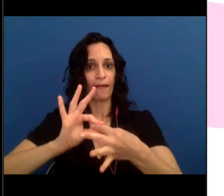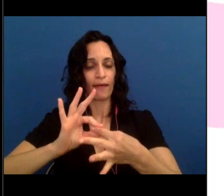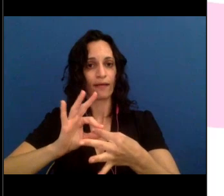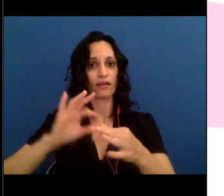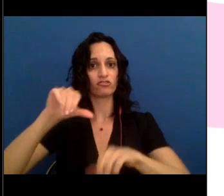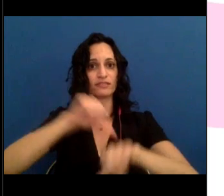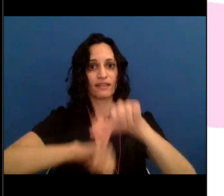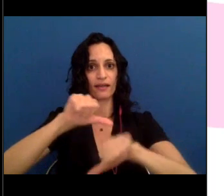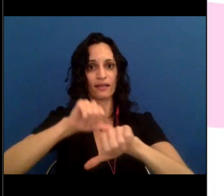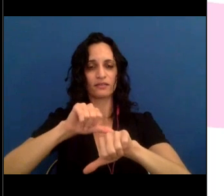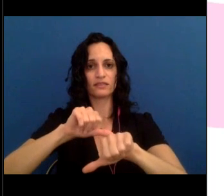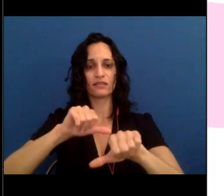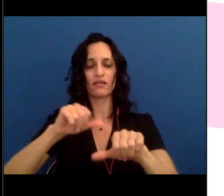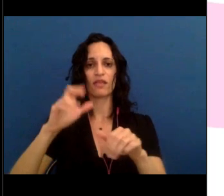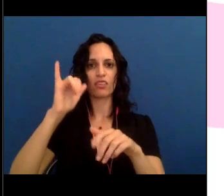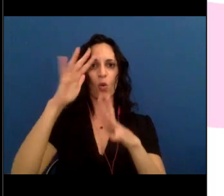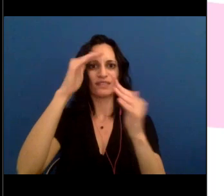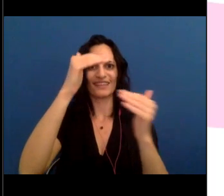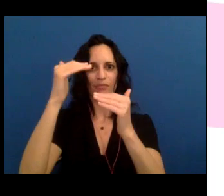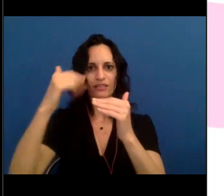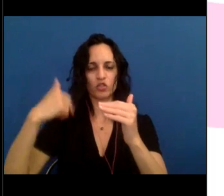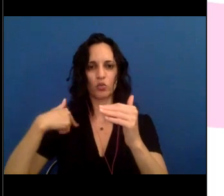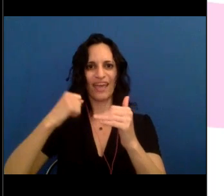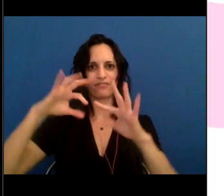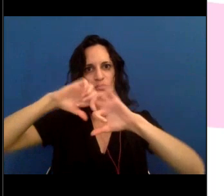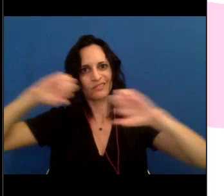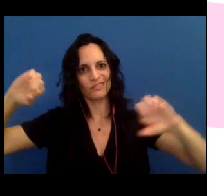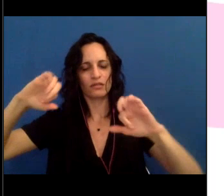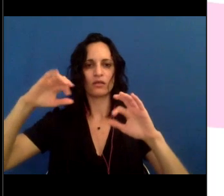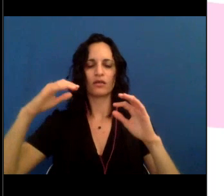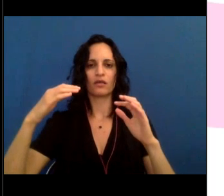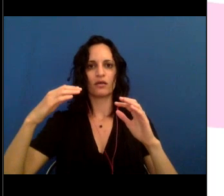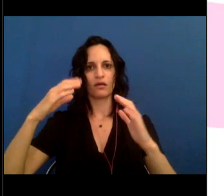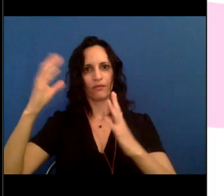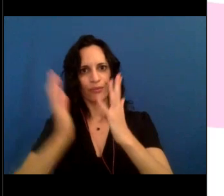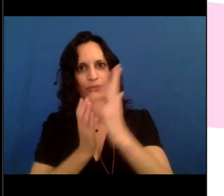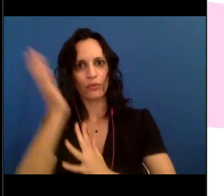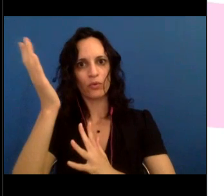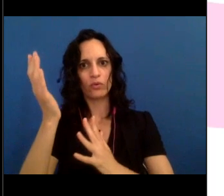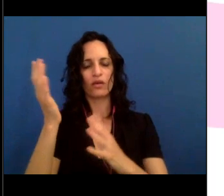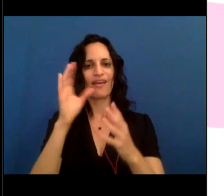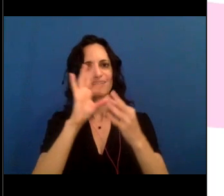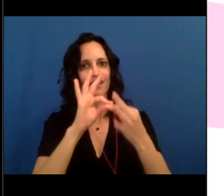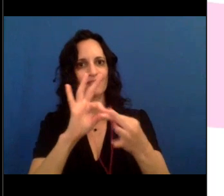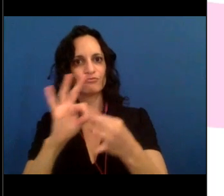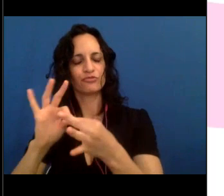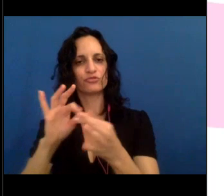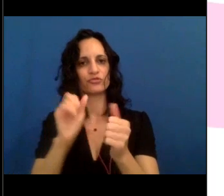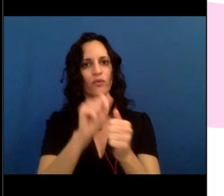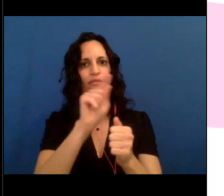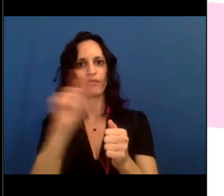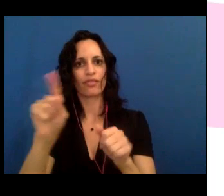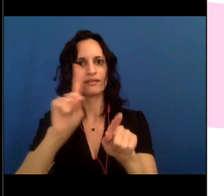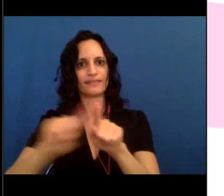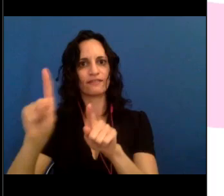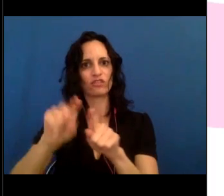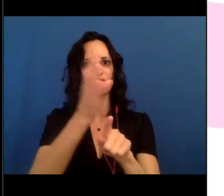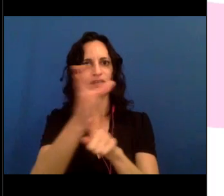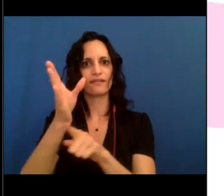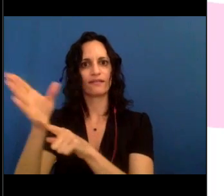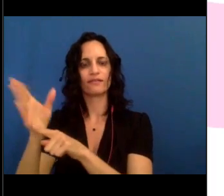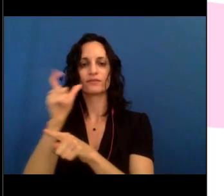and encourage participation and engagement with the kinds of fields that encourage that sort of